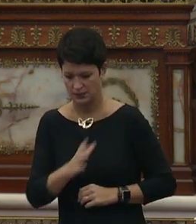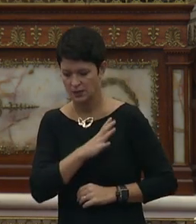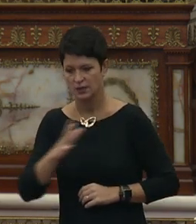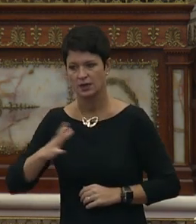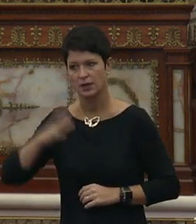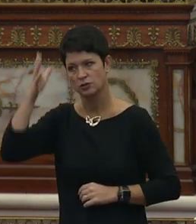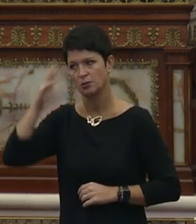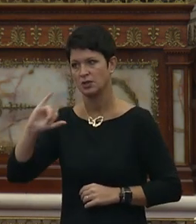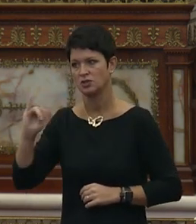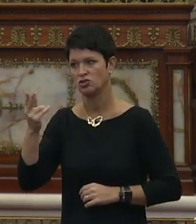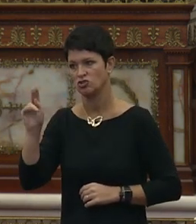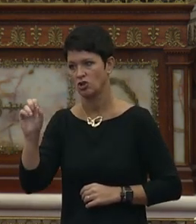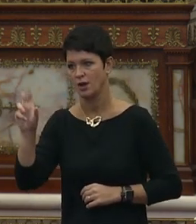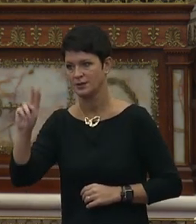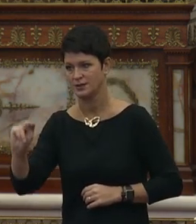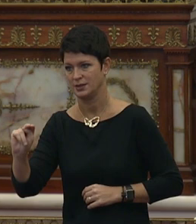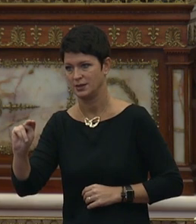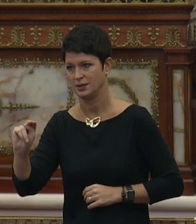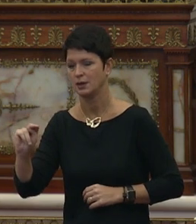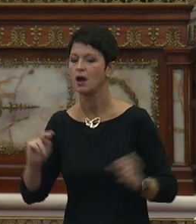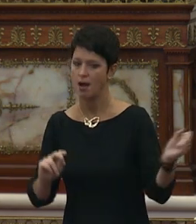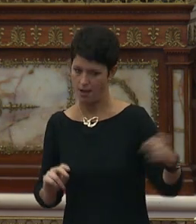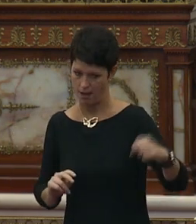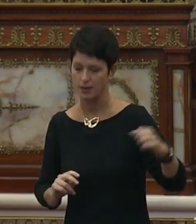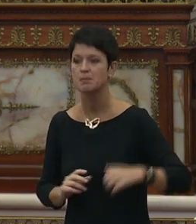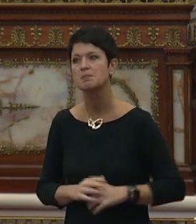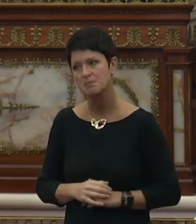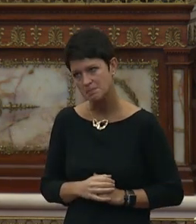Councilman Johnson? Aye.